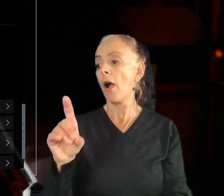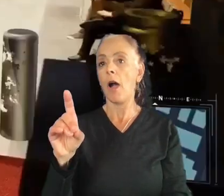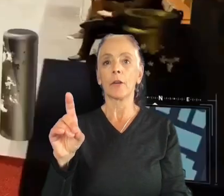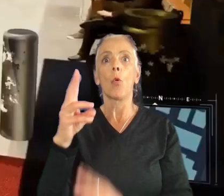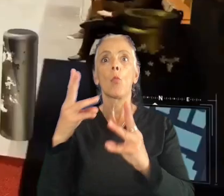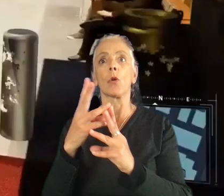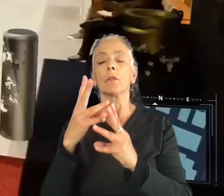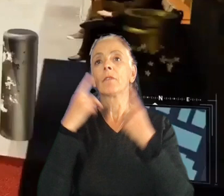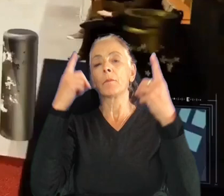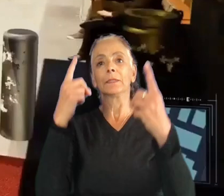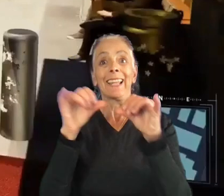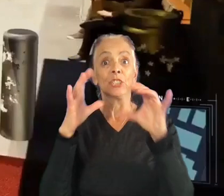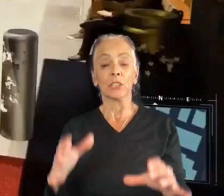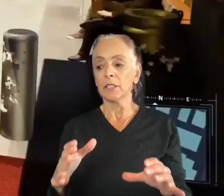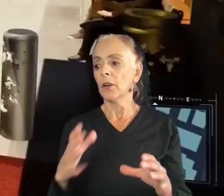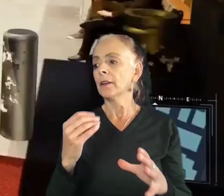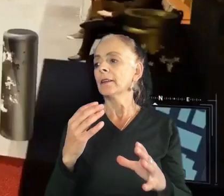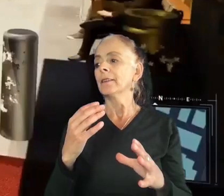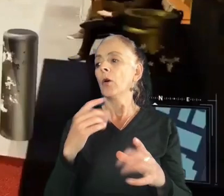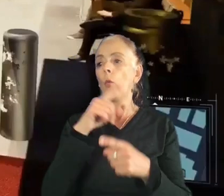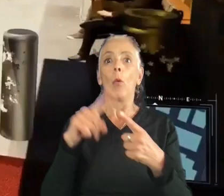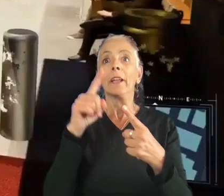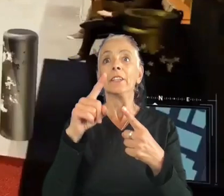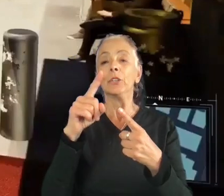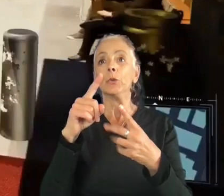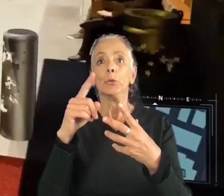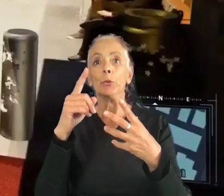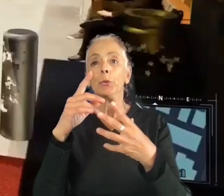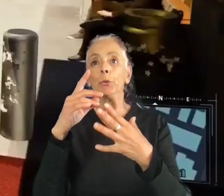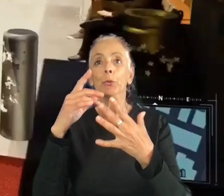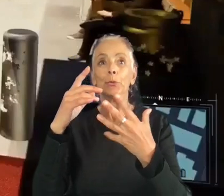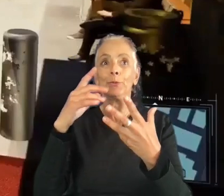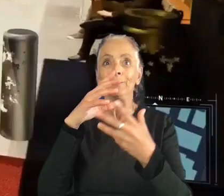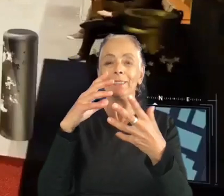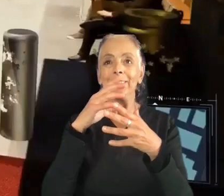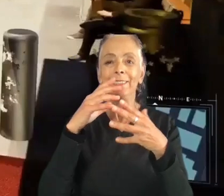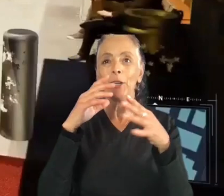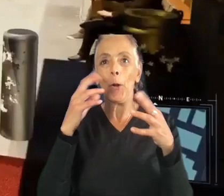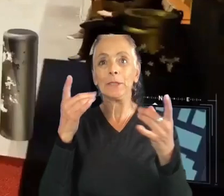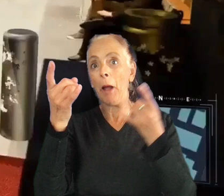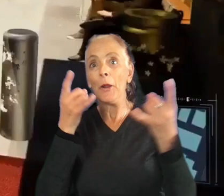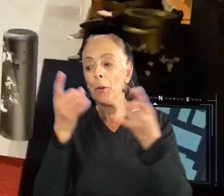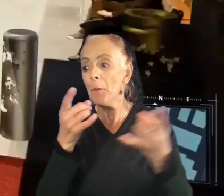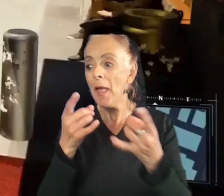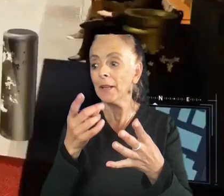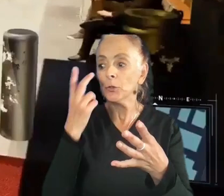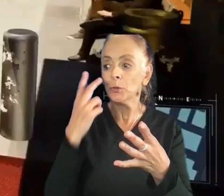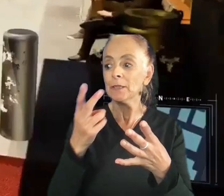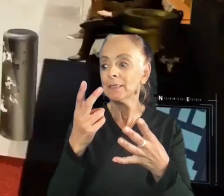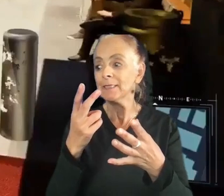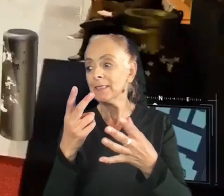engineer. And even when you're swinging in Spider-Man, you'll encounter hijabis who will greet Spider-Man